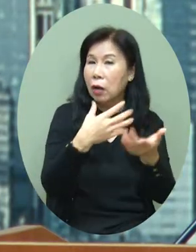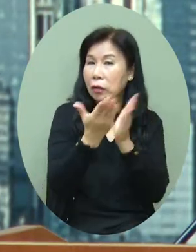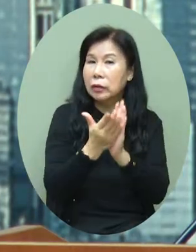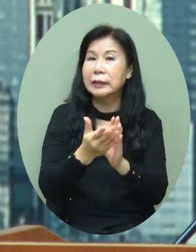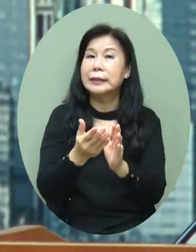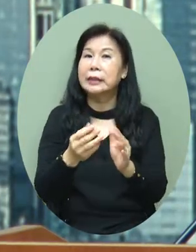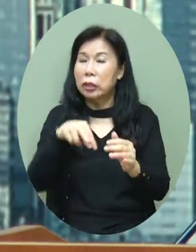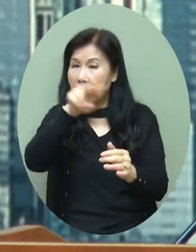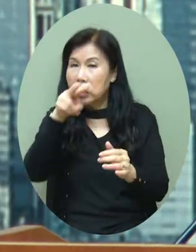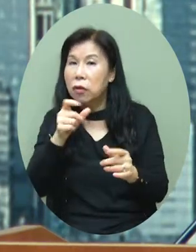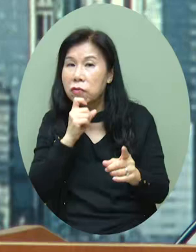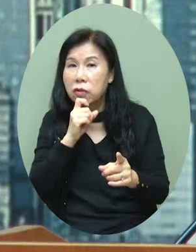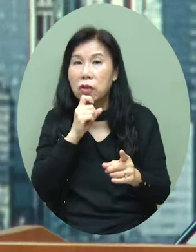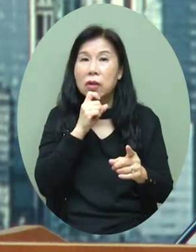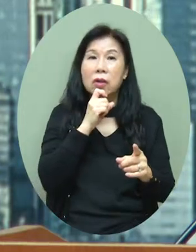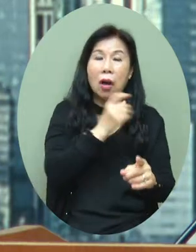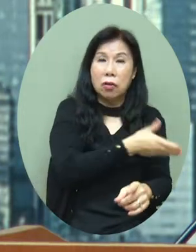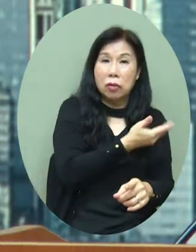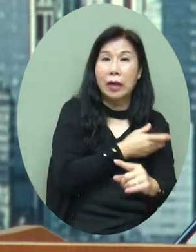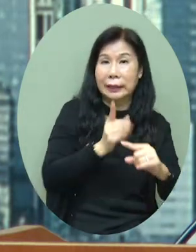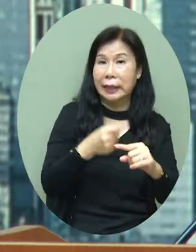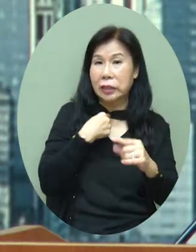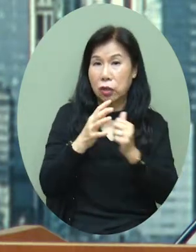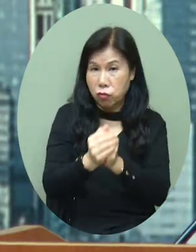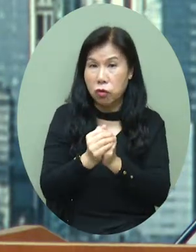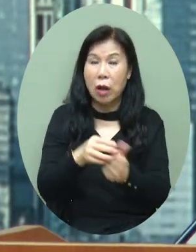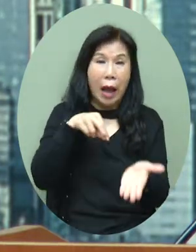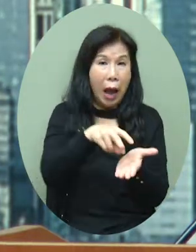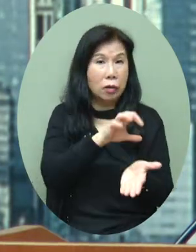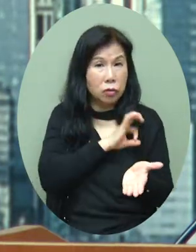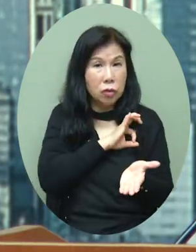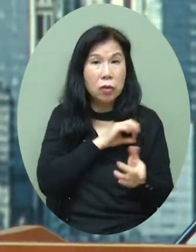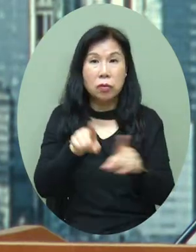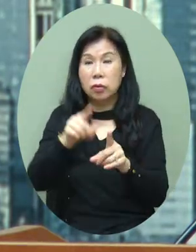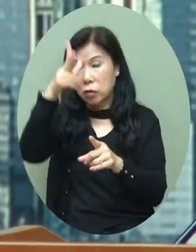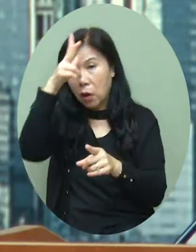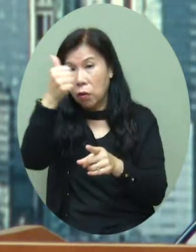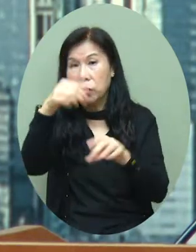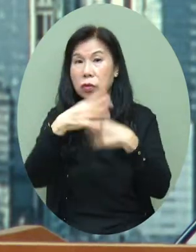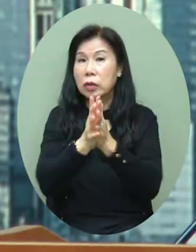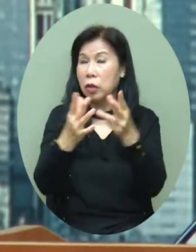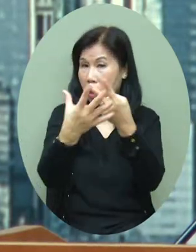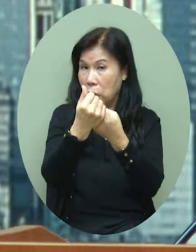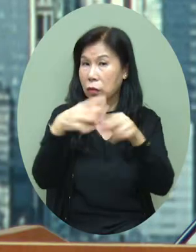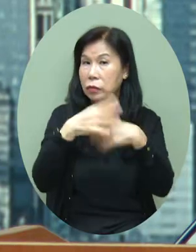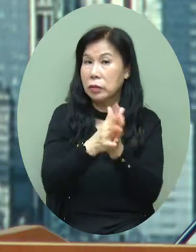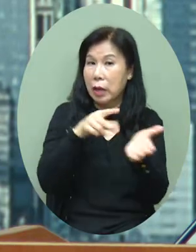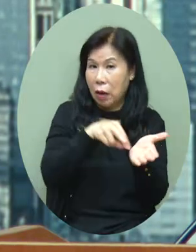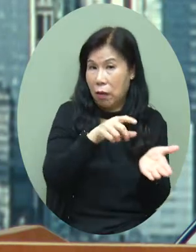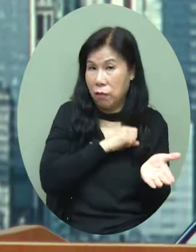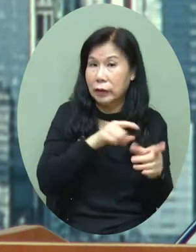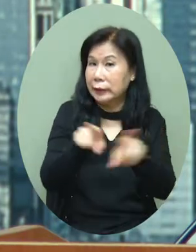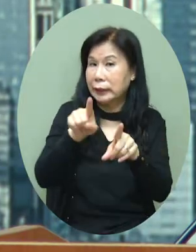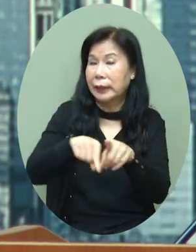today that an offer be made to the staff side of the 4 civil service central consultative councils, under which